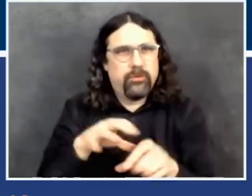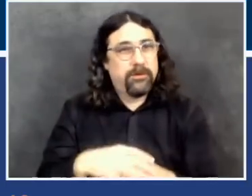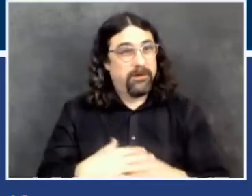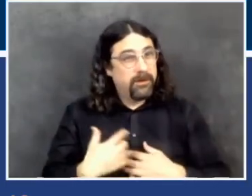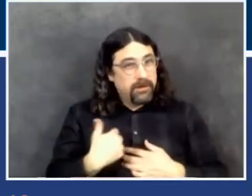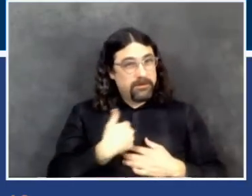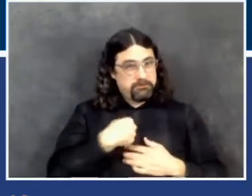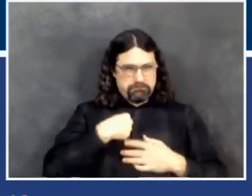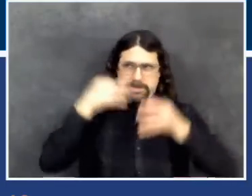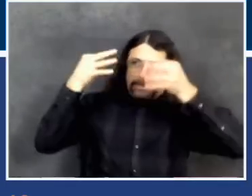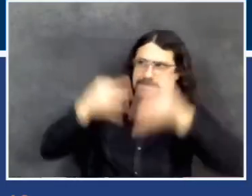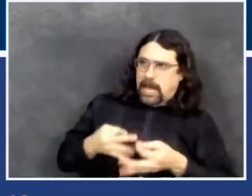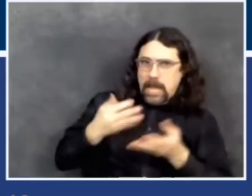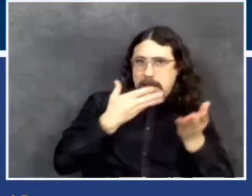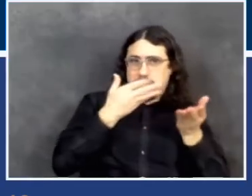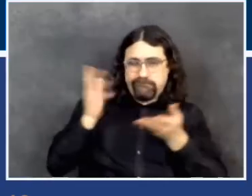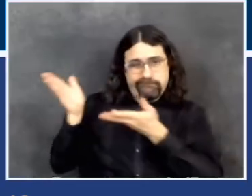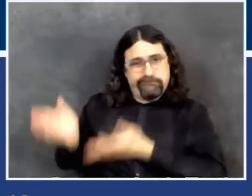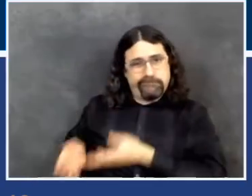this.